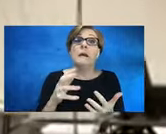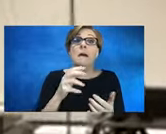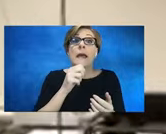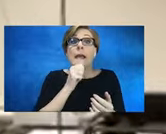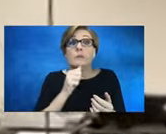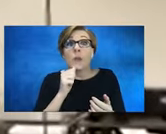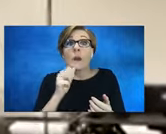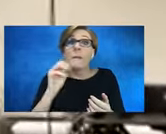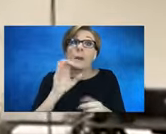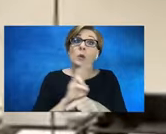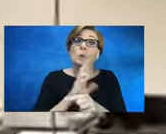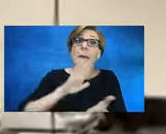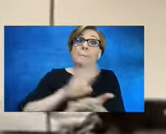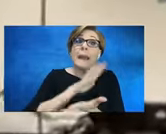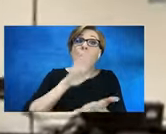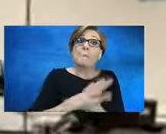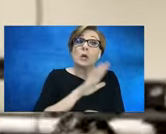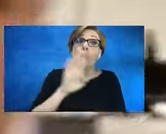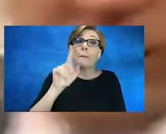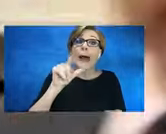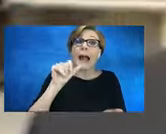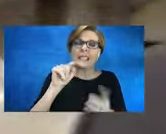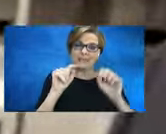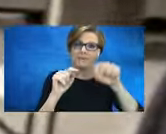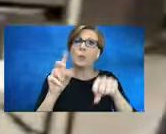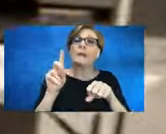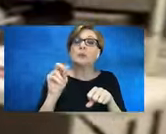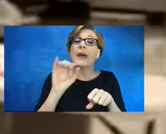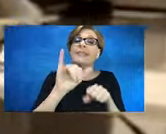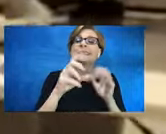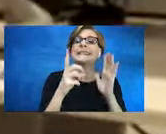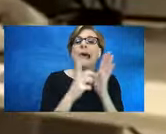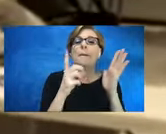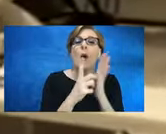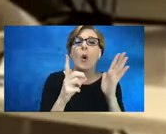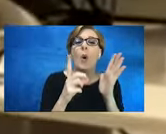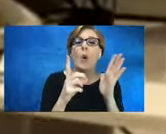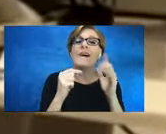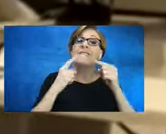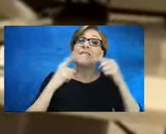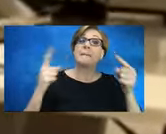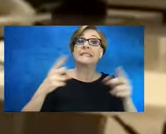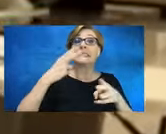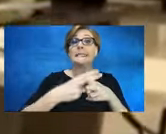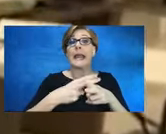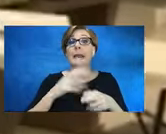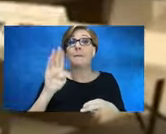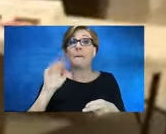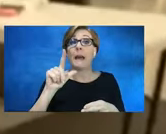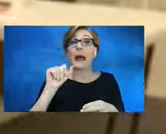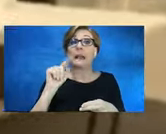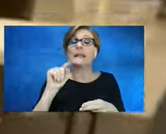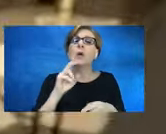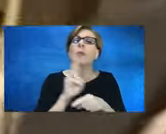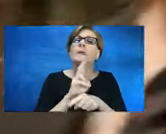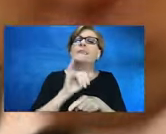we do. Now, this is an example of one of our demo ballots, a famous names ballot. So, and what we use it